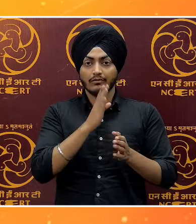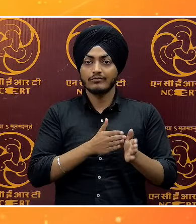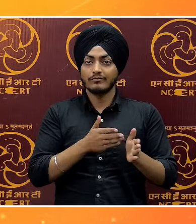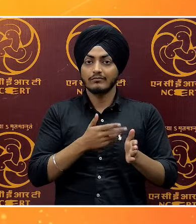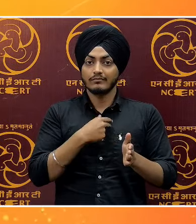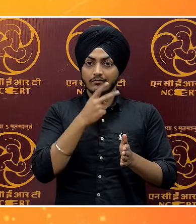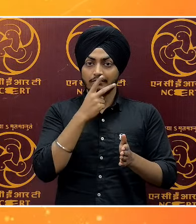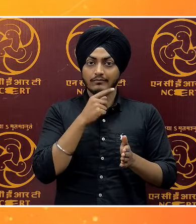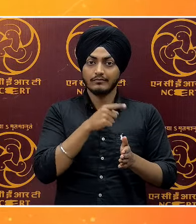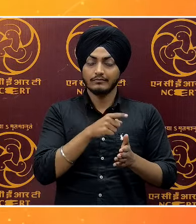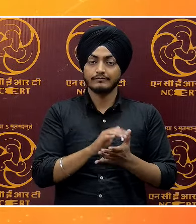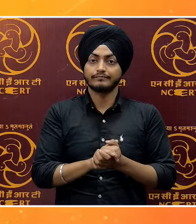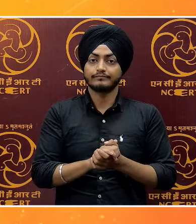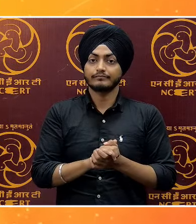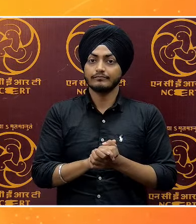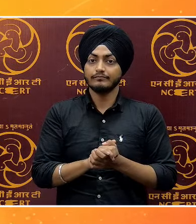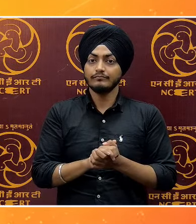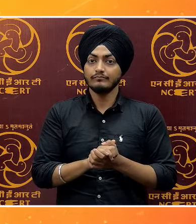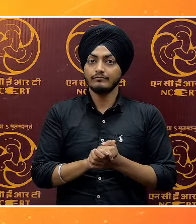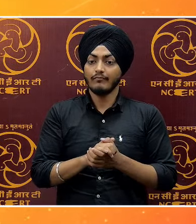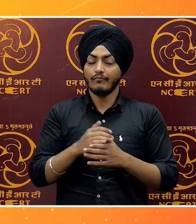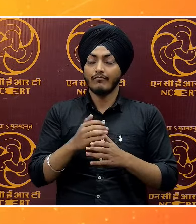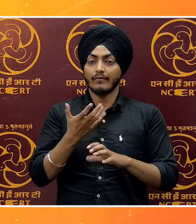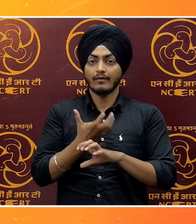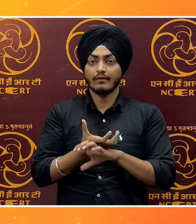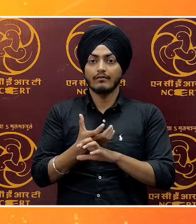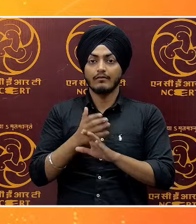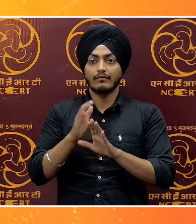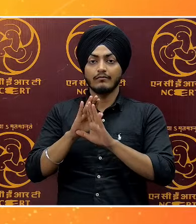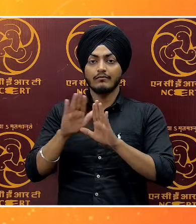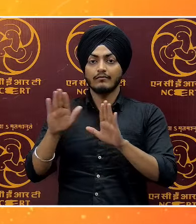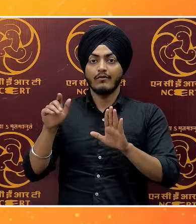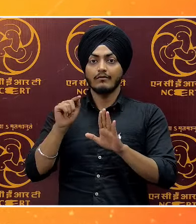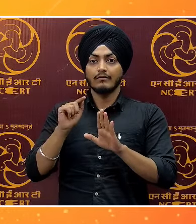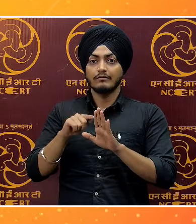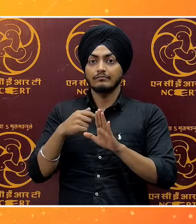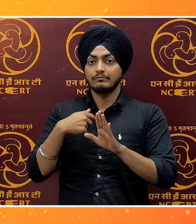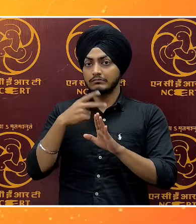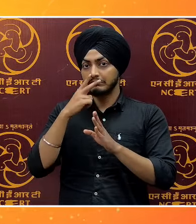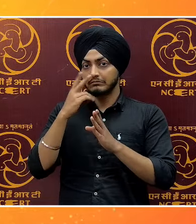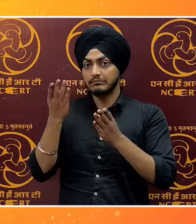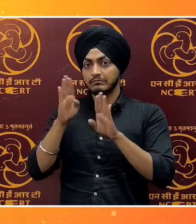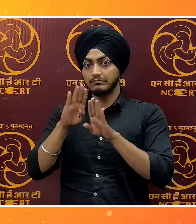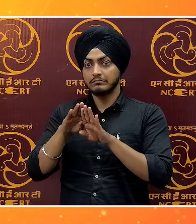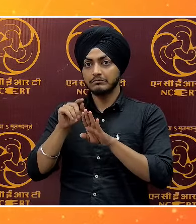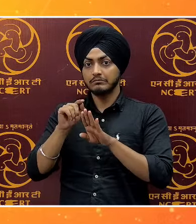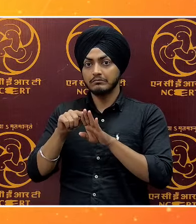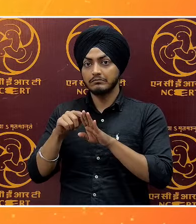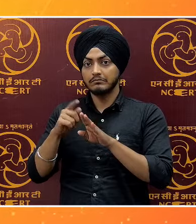Then behind the wall of the bed, there is a closed window with red